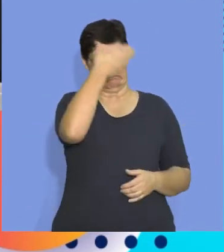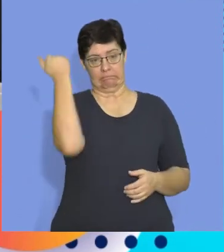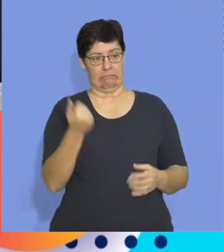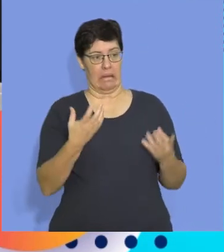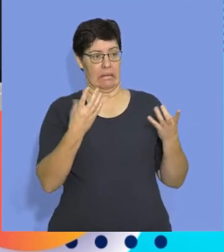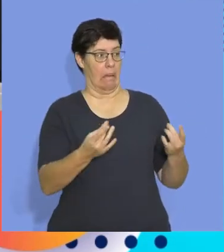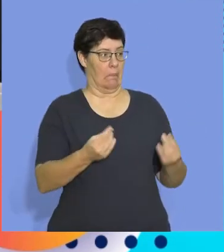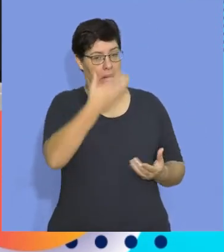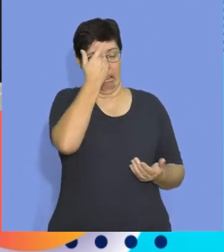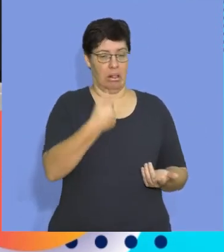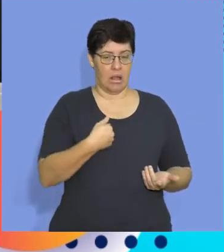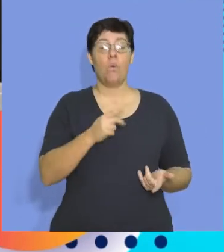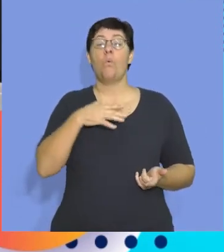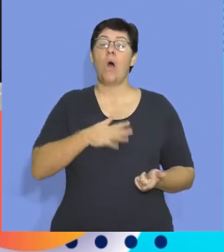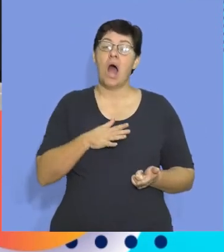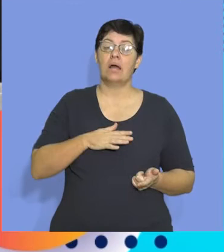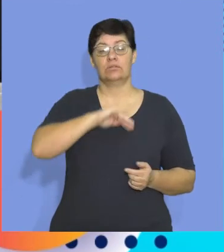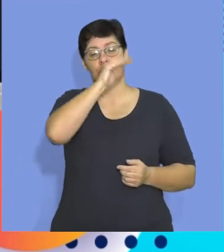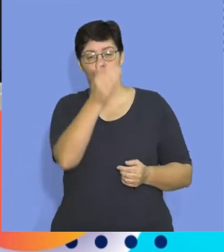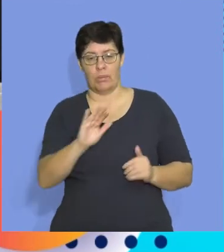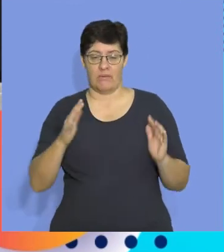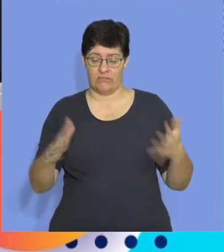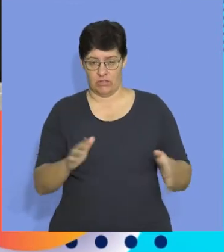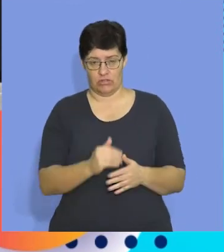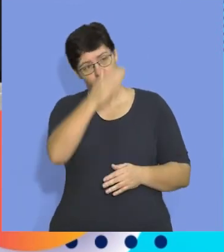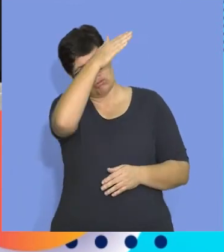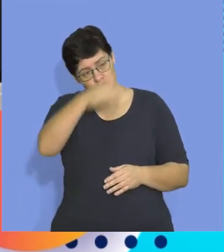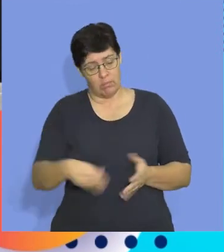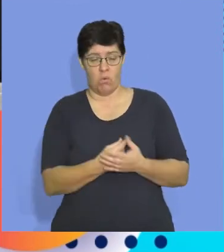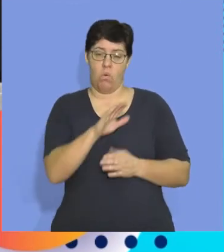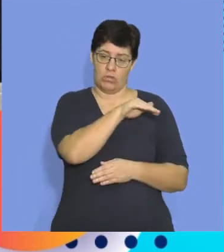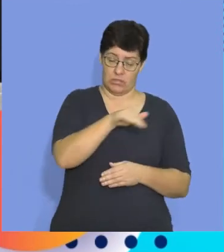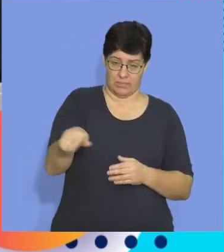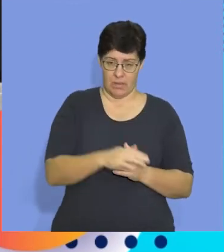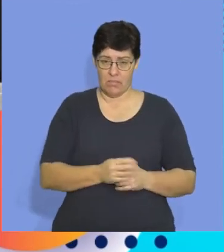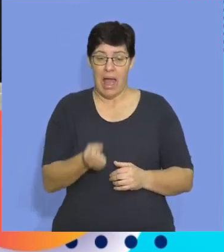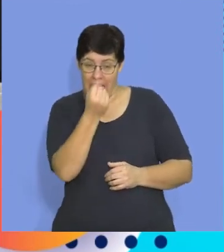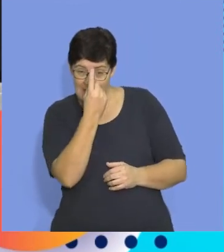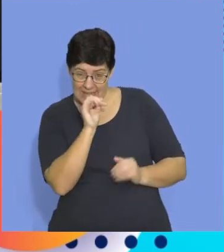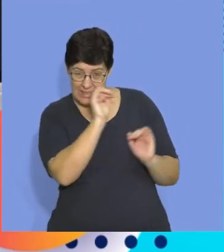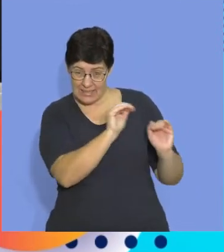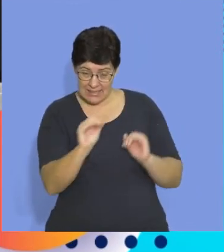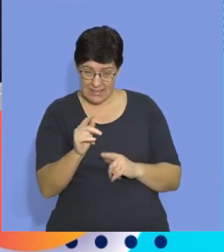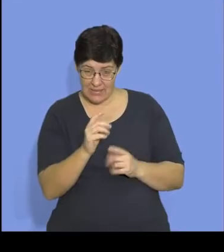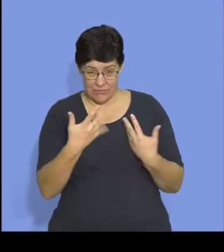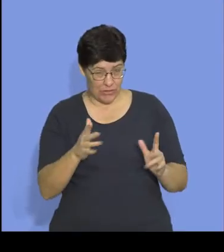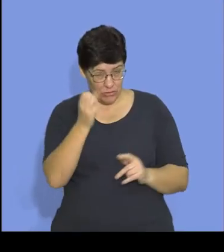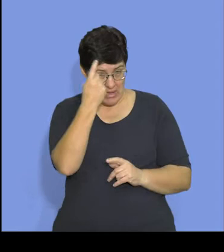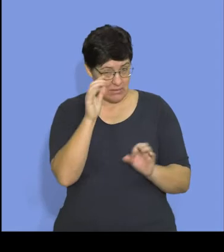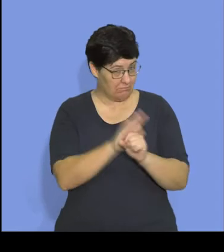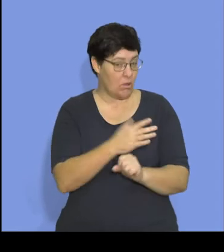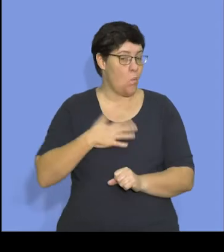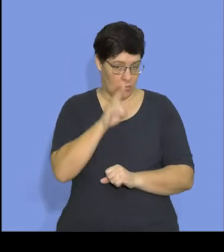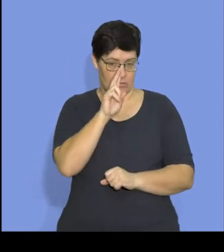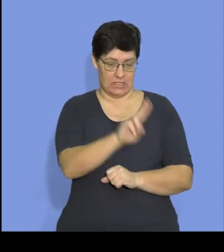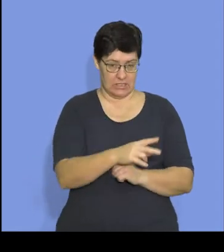We're looking for the shape. We're looking for whether you understand the motion through the graph. Now here, I